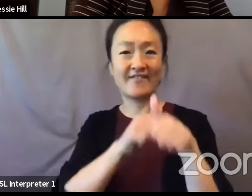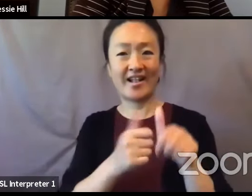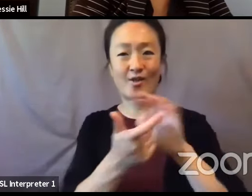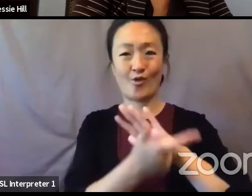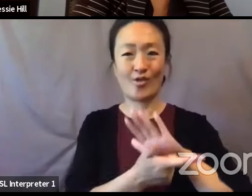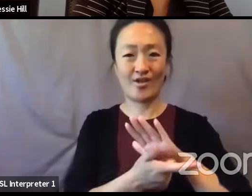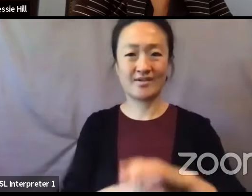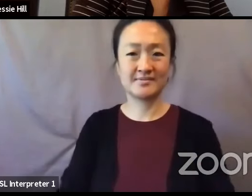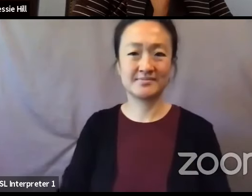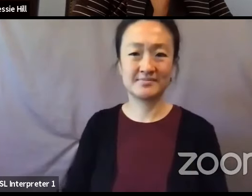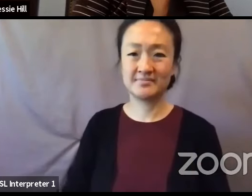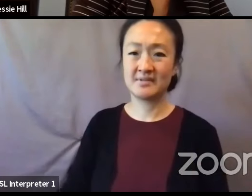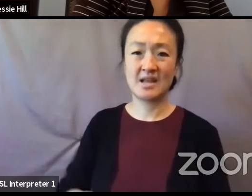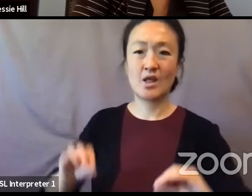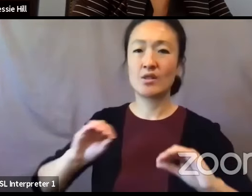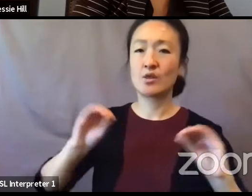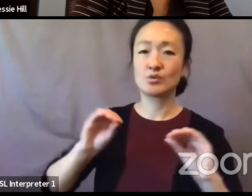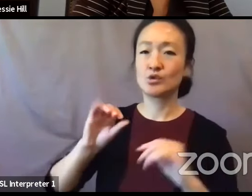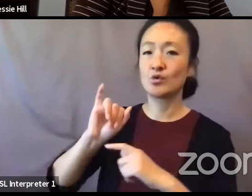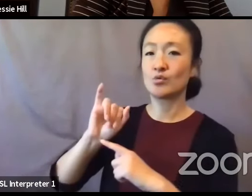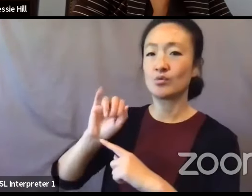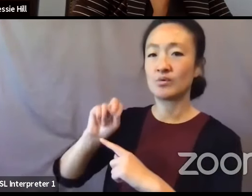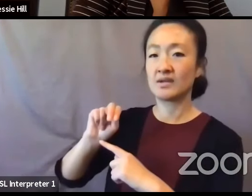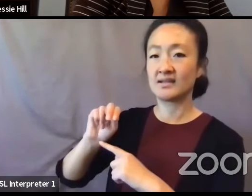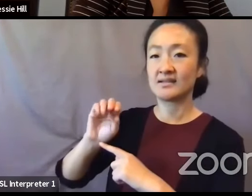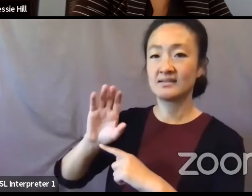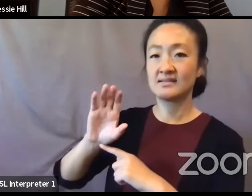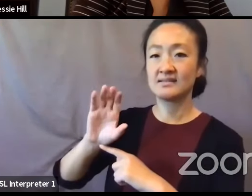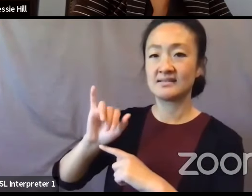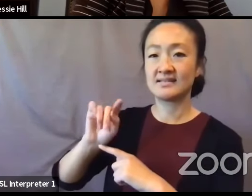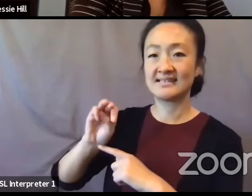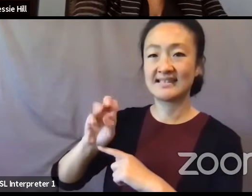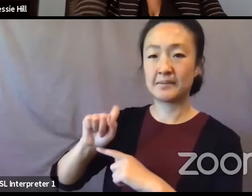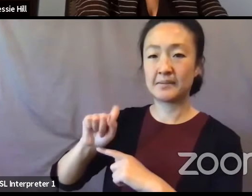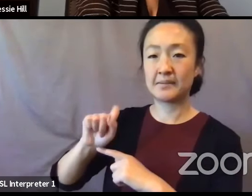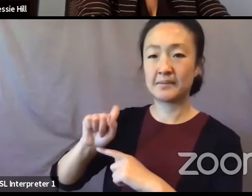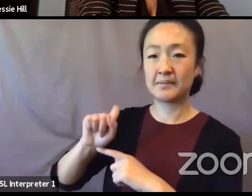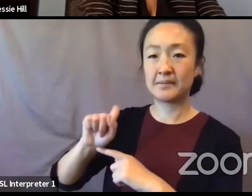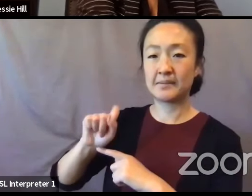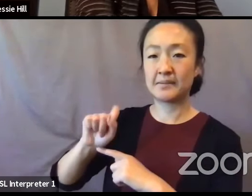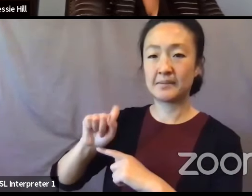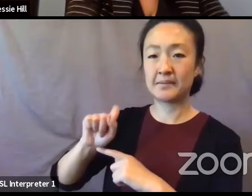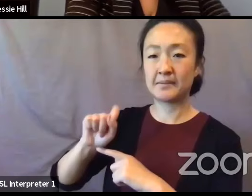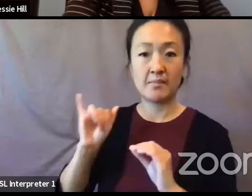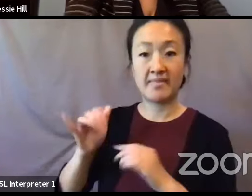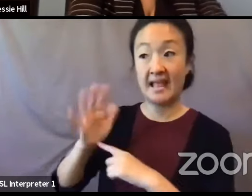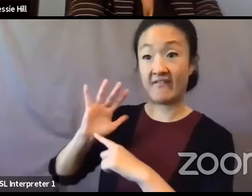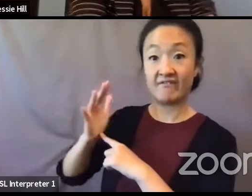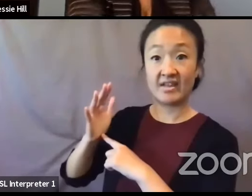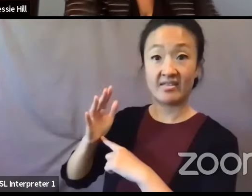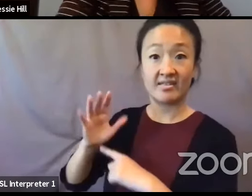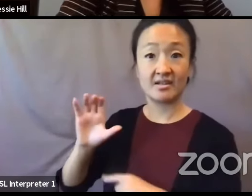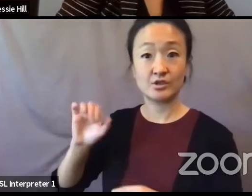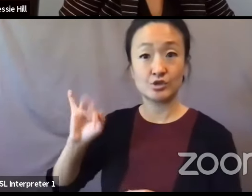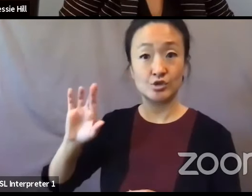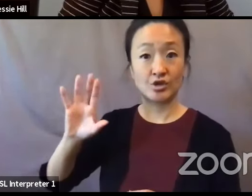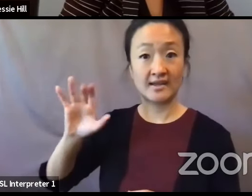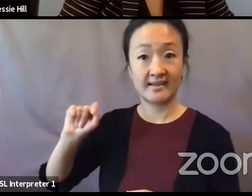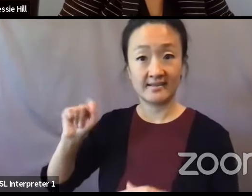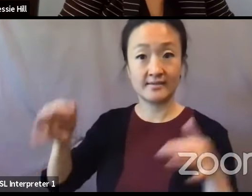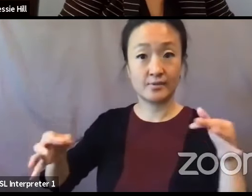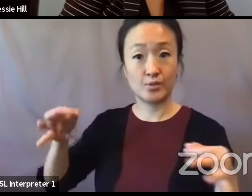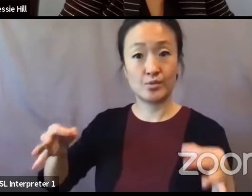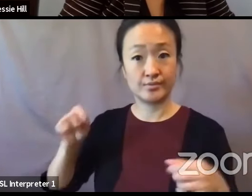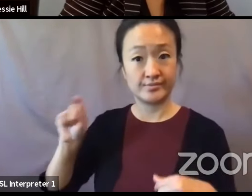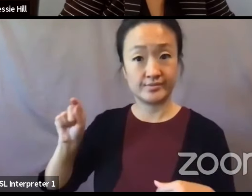there was no incitement claim. This was a negligence claim. But the U.S. Court of Appeals for the Fifth Circuit reinstated the case.